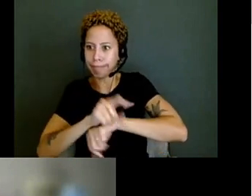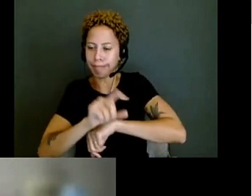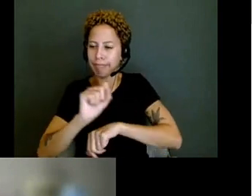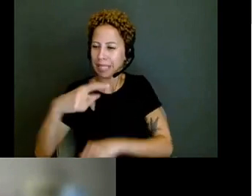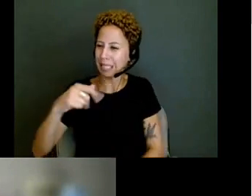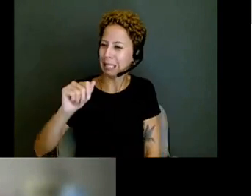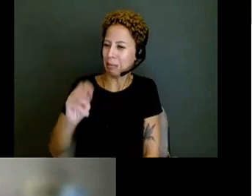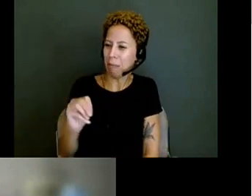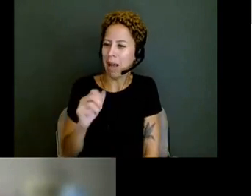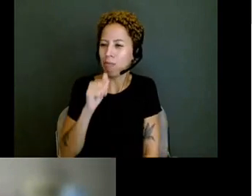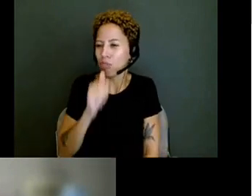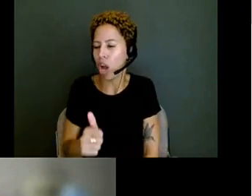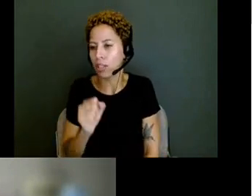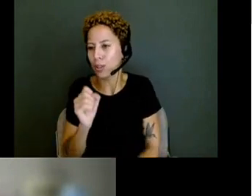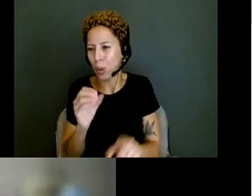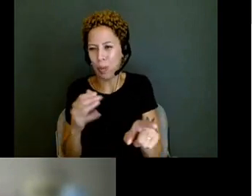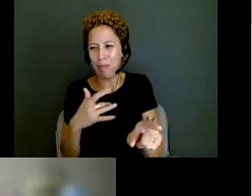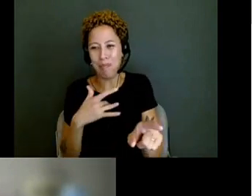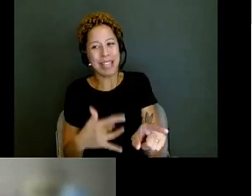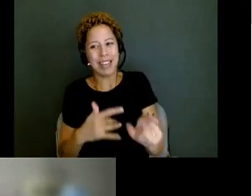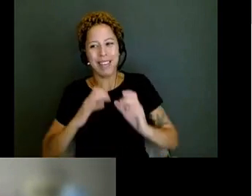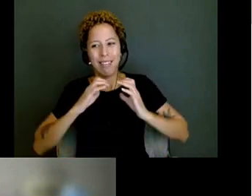conversations. It almost never happens.